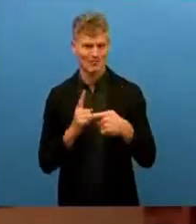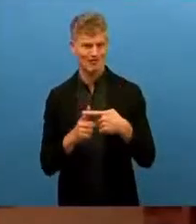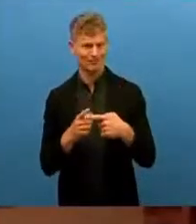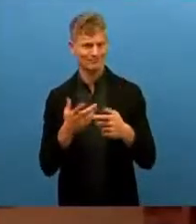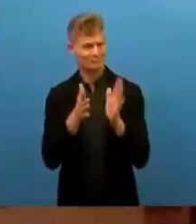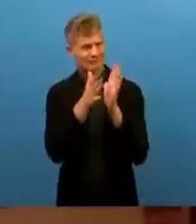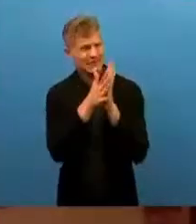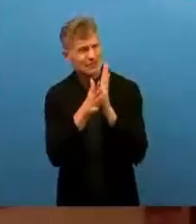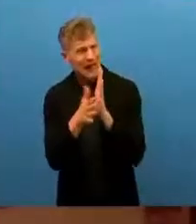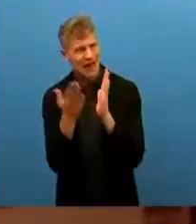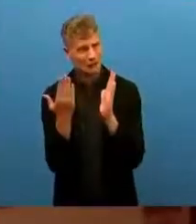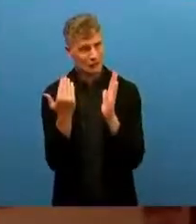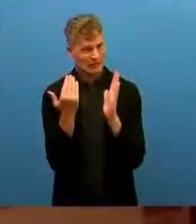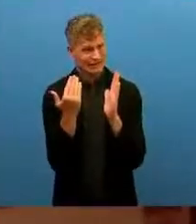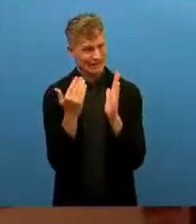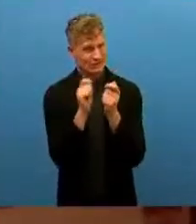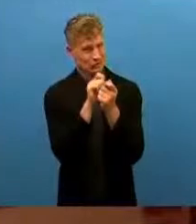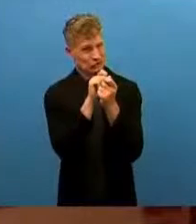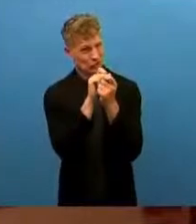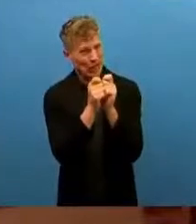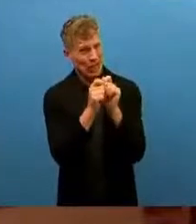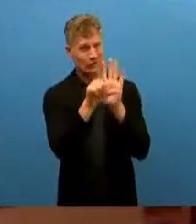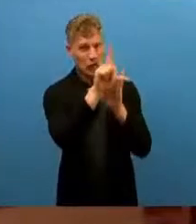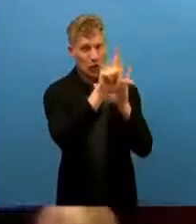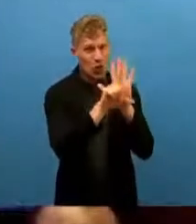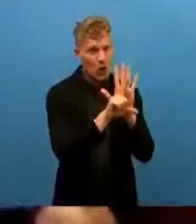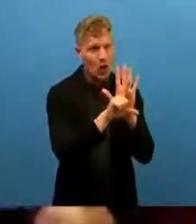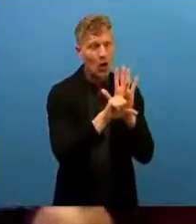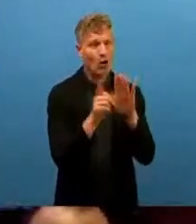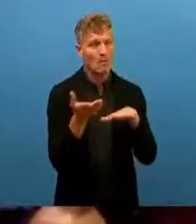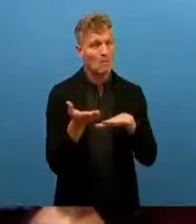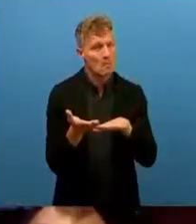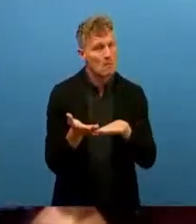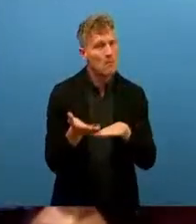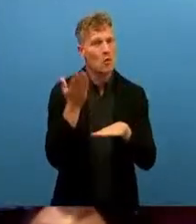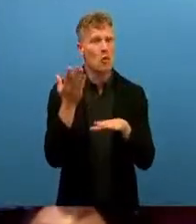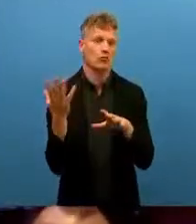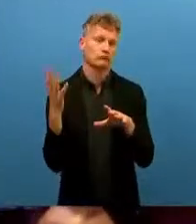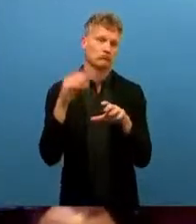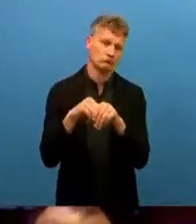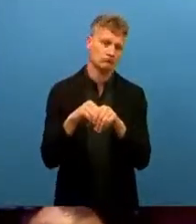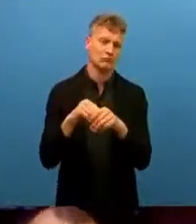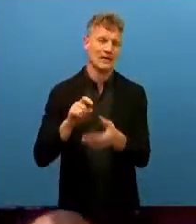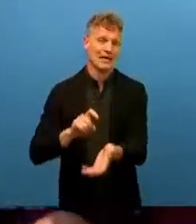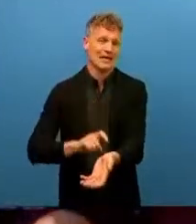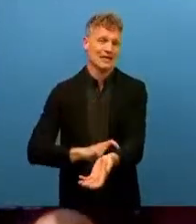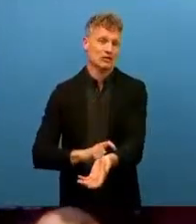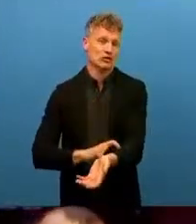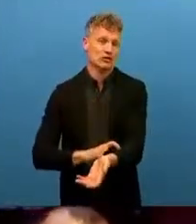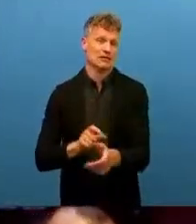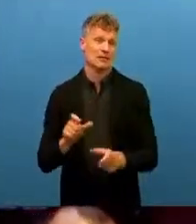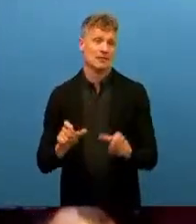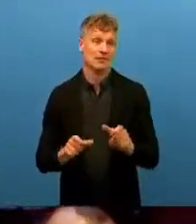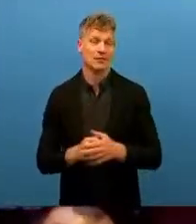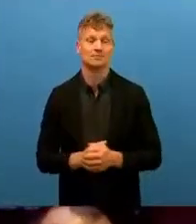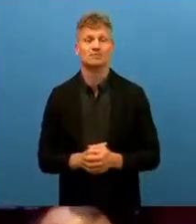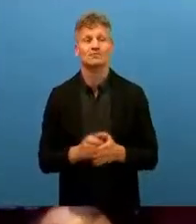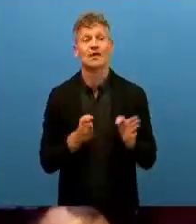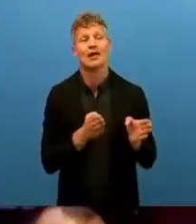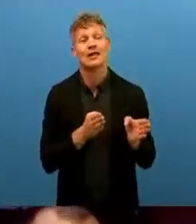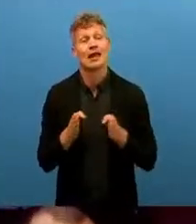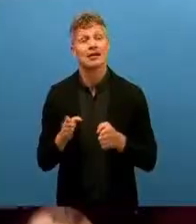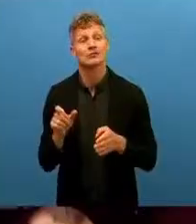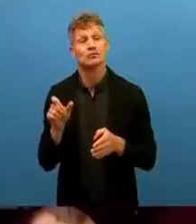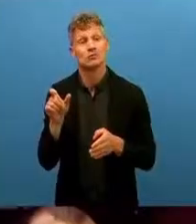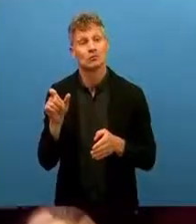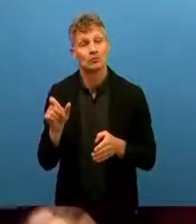legislation and enhanced participation of Indigenous peoples. The next speaker is Jimena